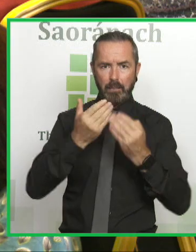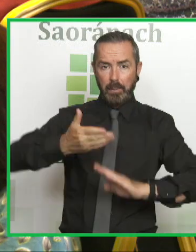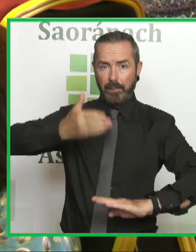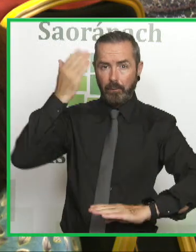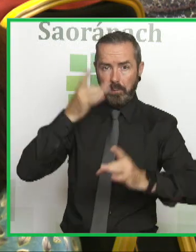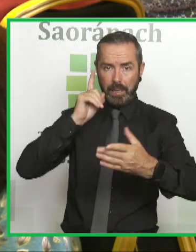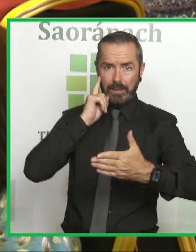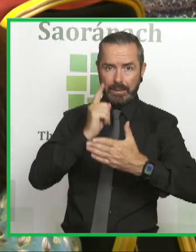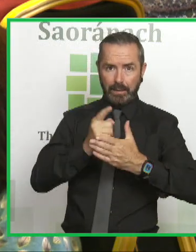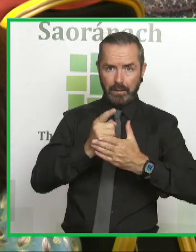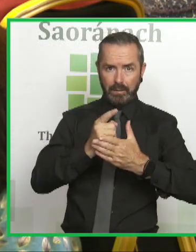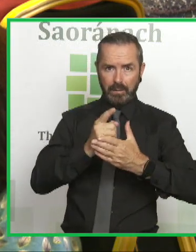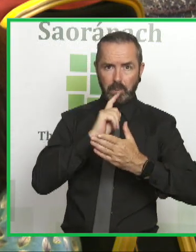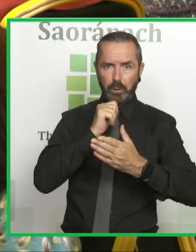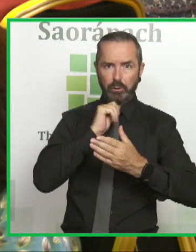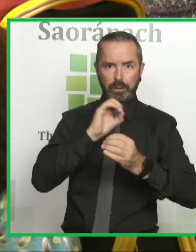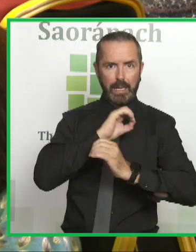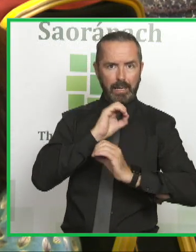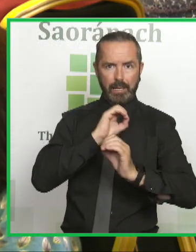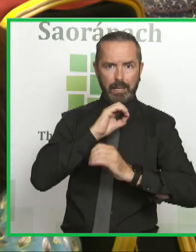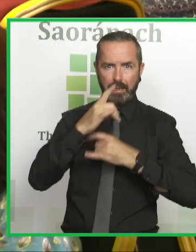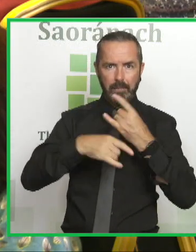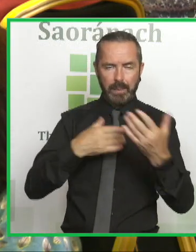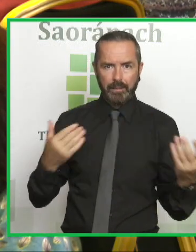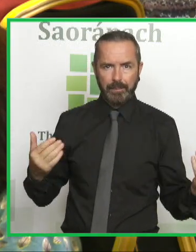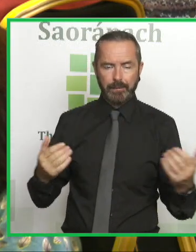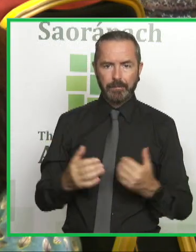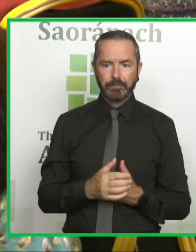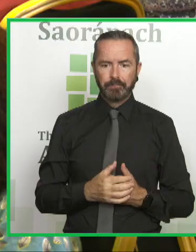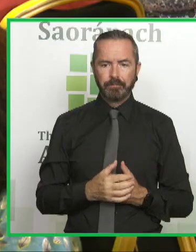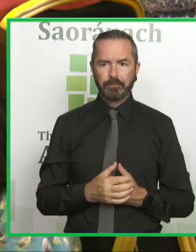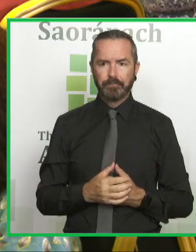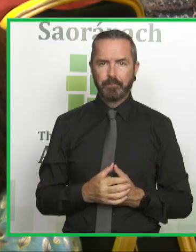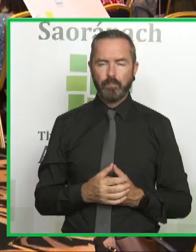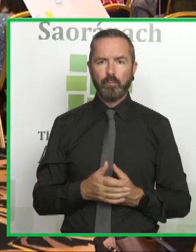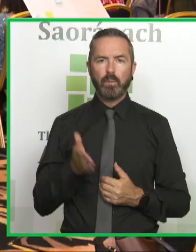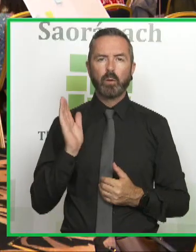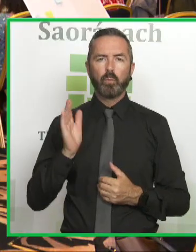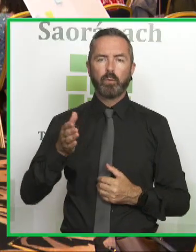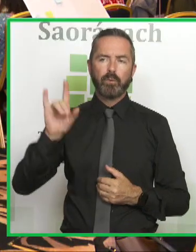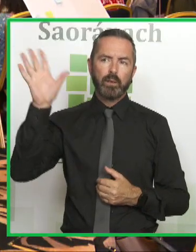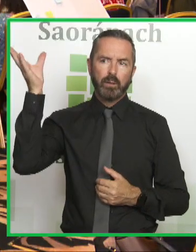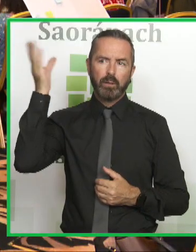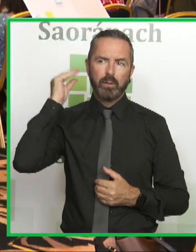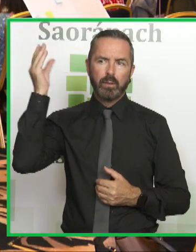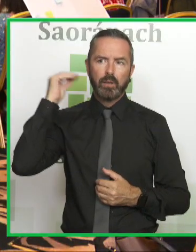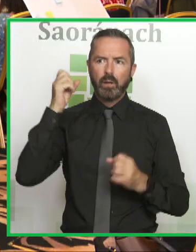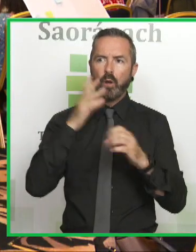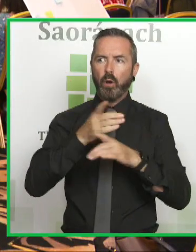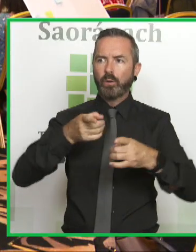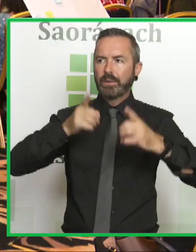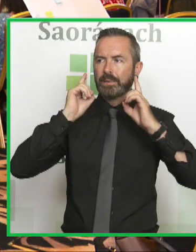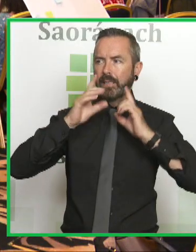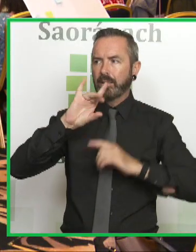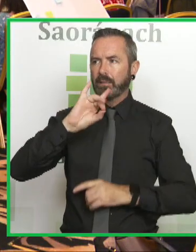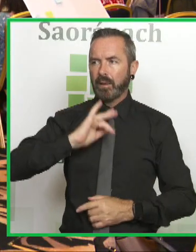evening. And I would say this is a really important issue because we've heard over the last while the harm that is caused by drugs. We've